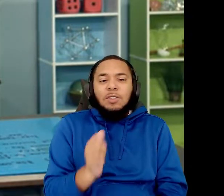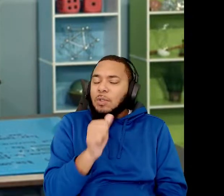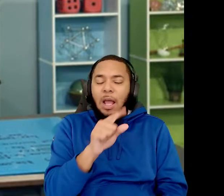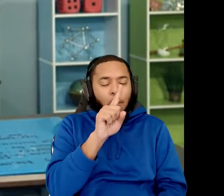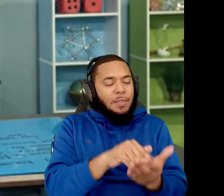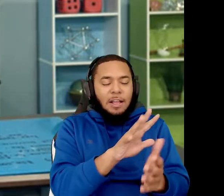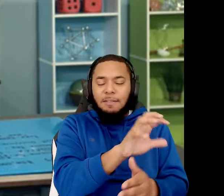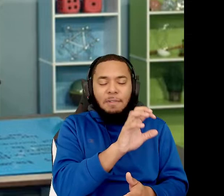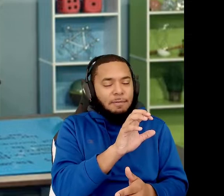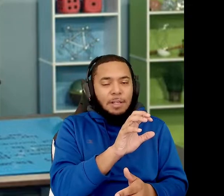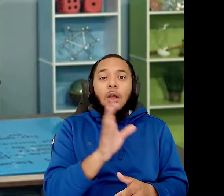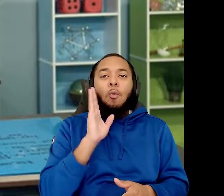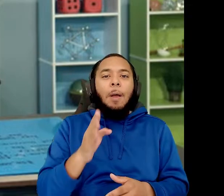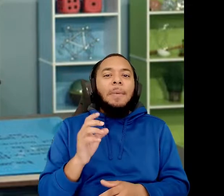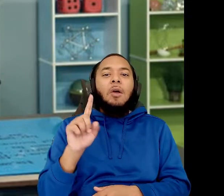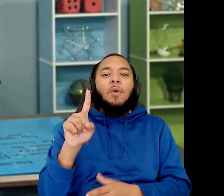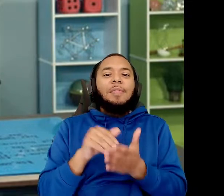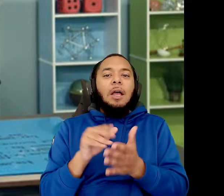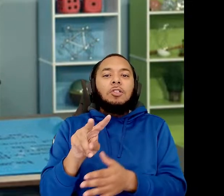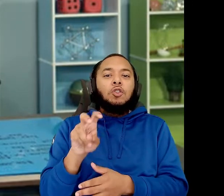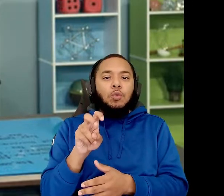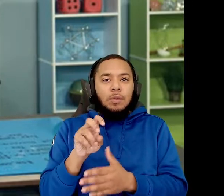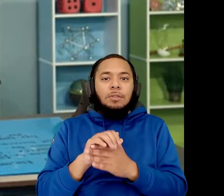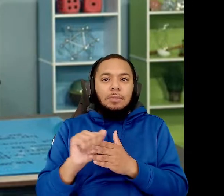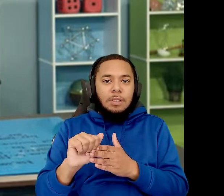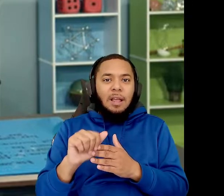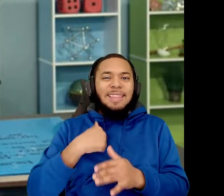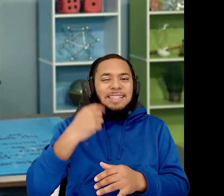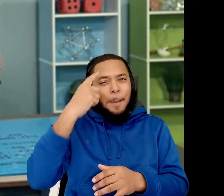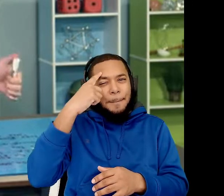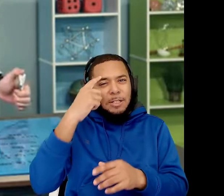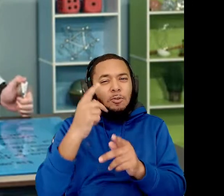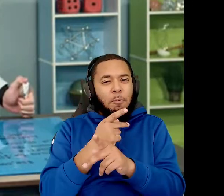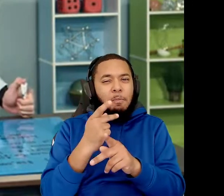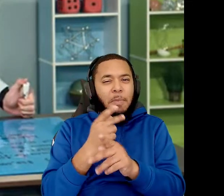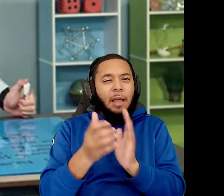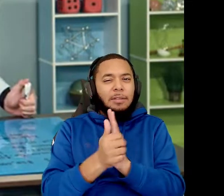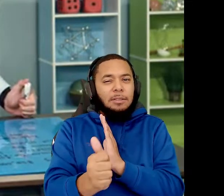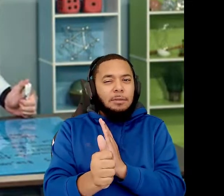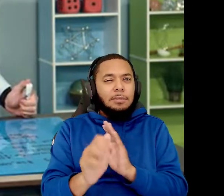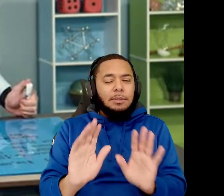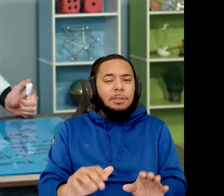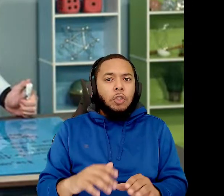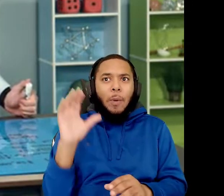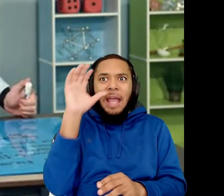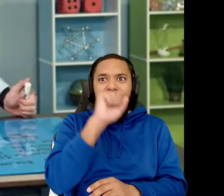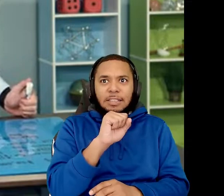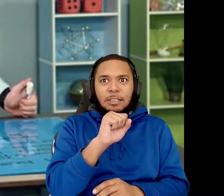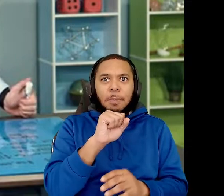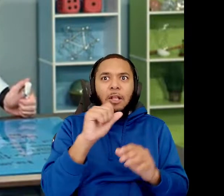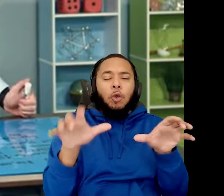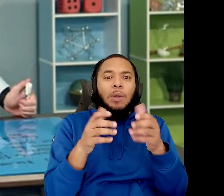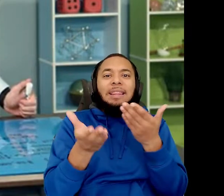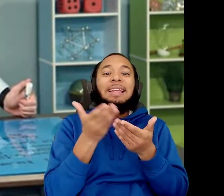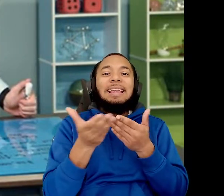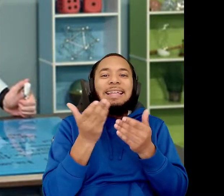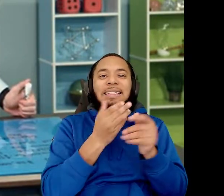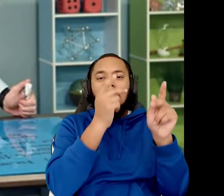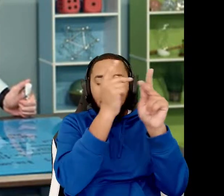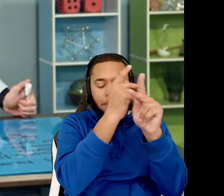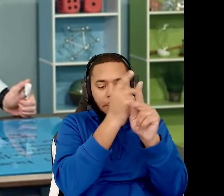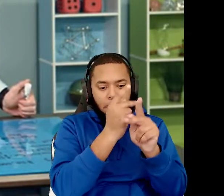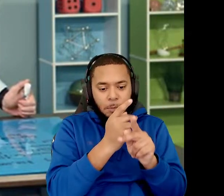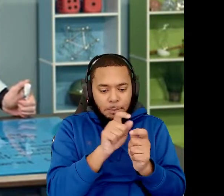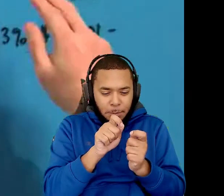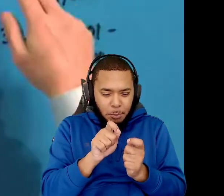$1,500, it's going to be $1,200. That's another mental math skill, like by estimating, doing something really easy and then working your way down to be